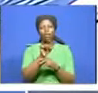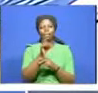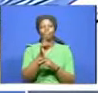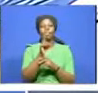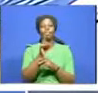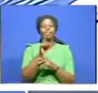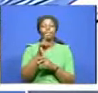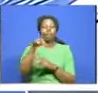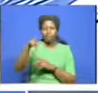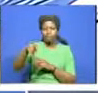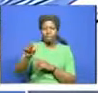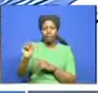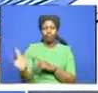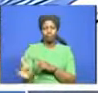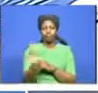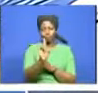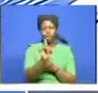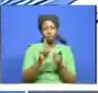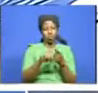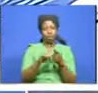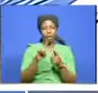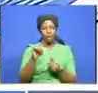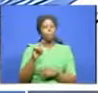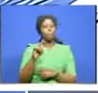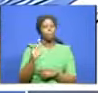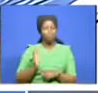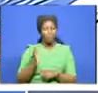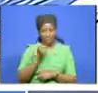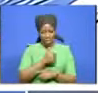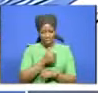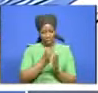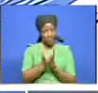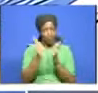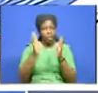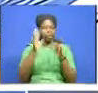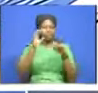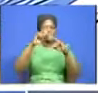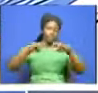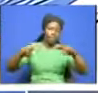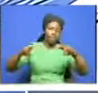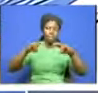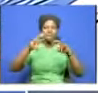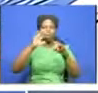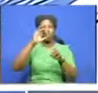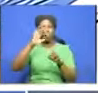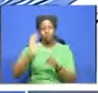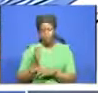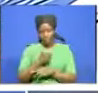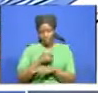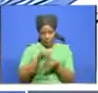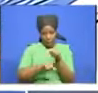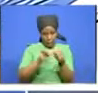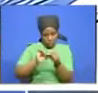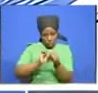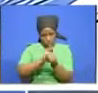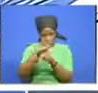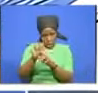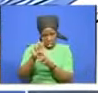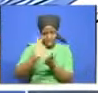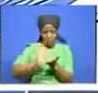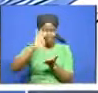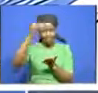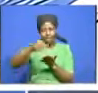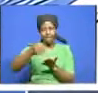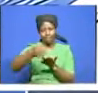the health PS Susan Mochacha, who appeared before the Public Investment Committee over the COVID-19